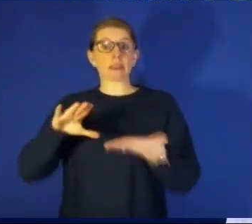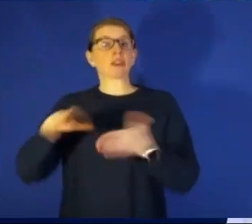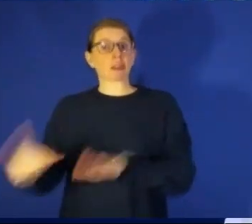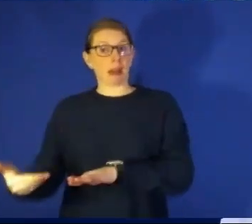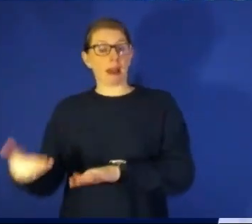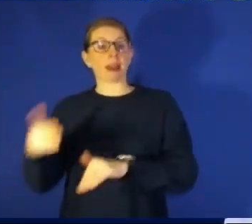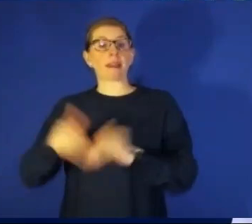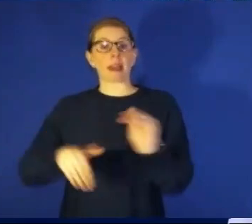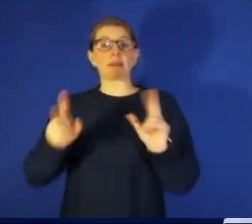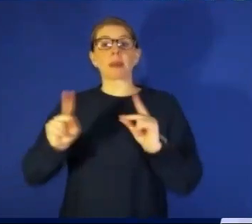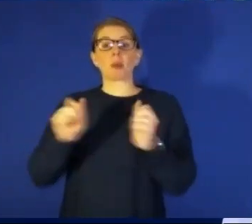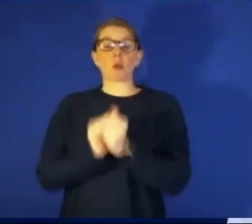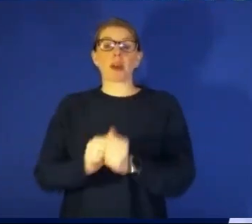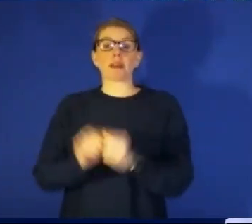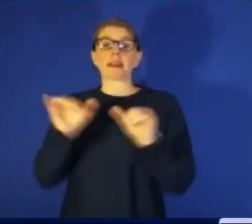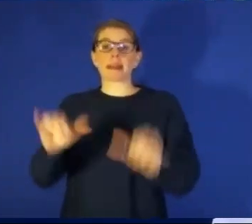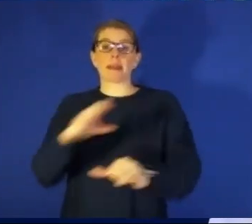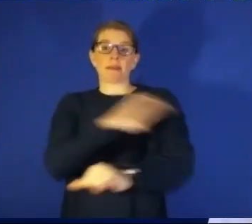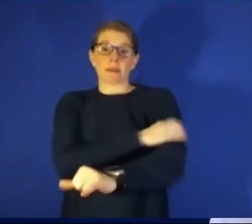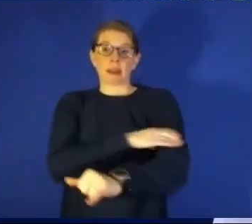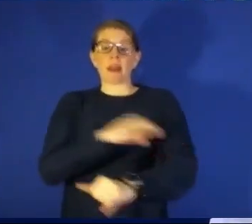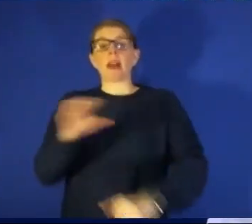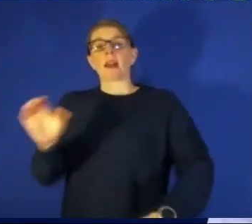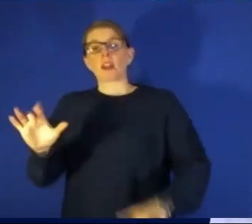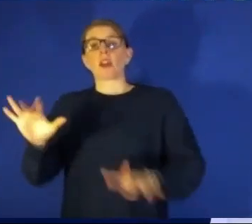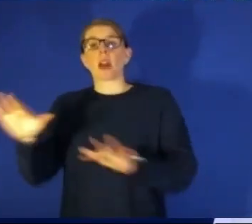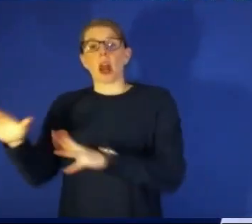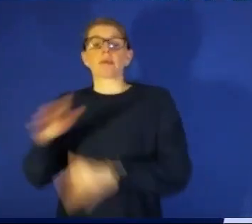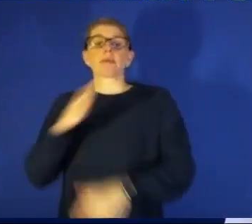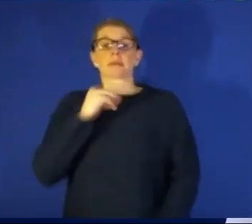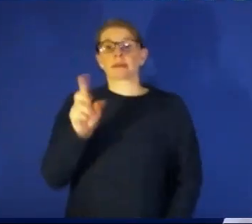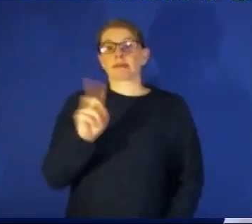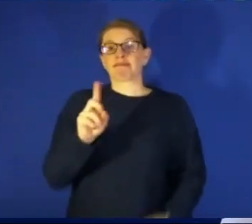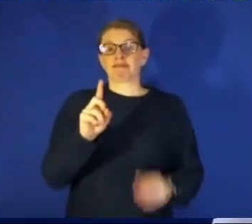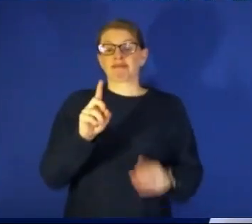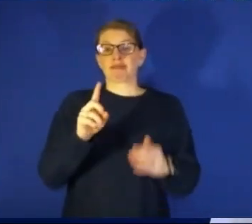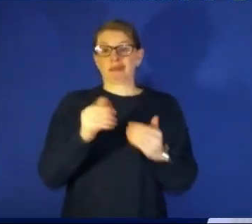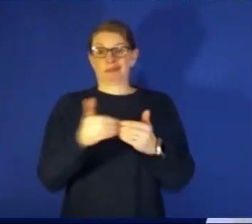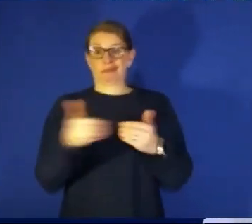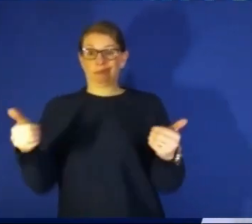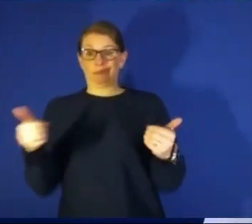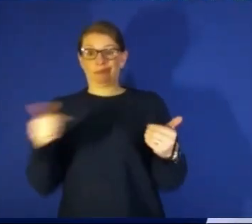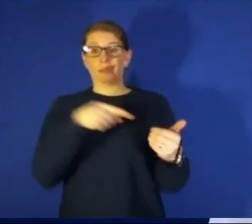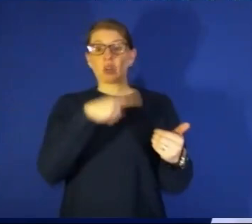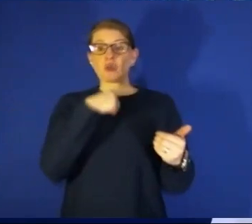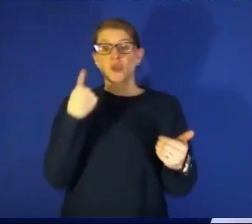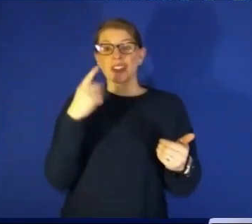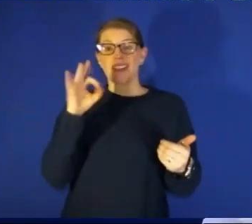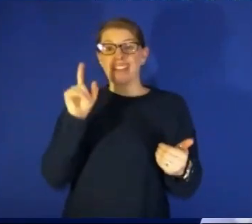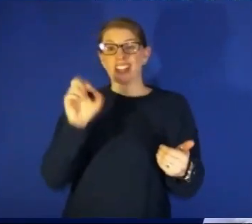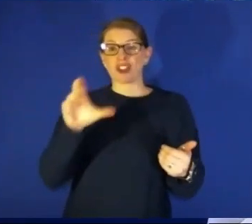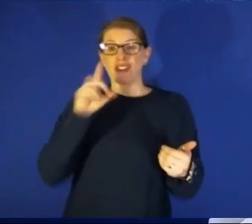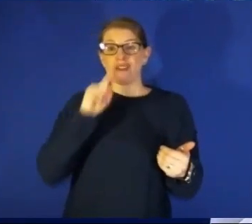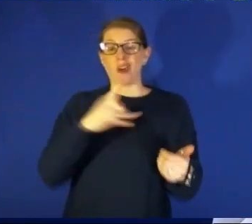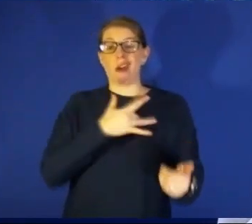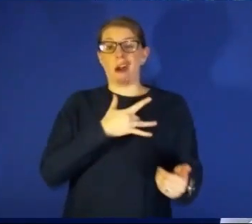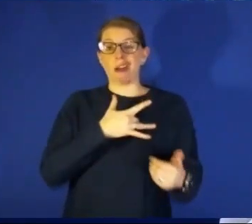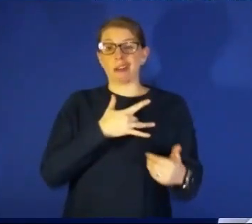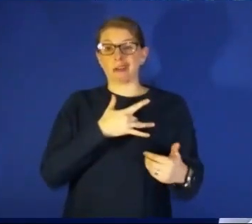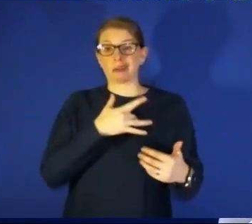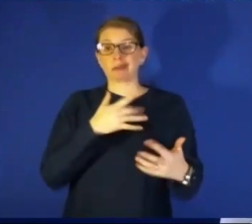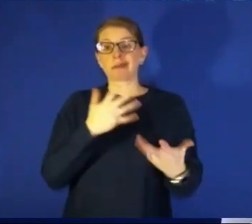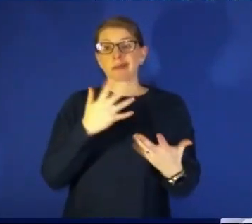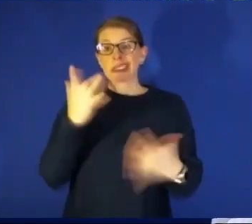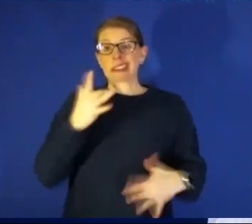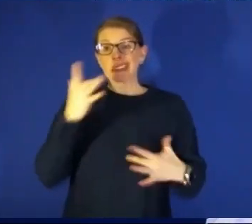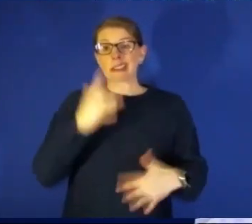blood pressure, the same cholesterol, and so on. So diabetes is an independent risk factor for heart disease. And I can actually consider much